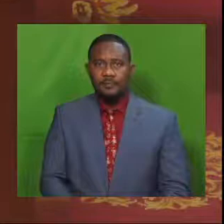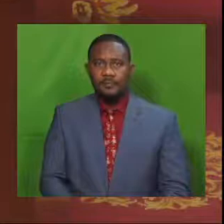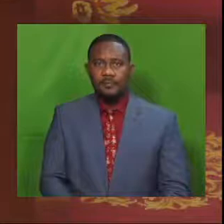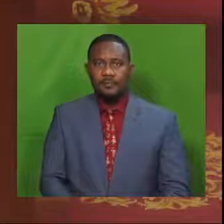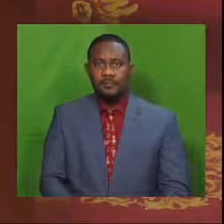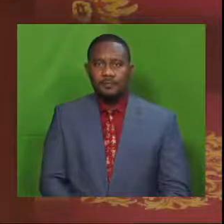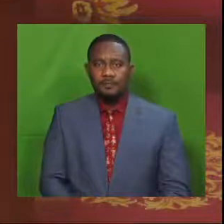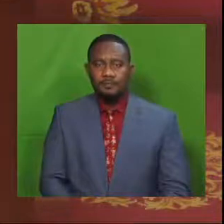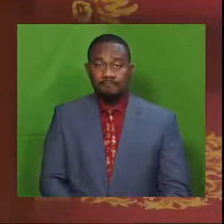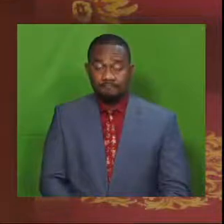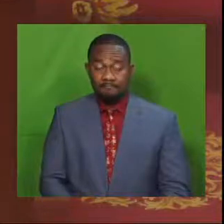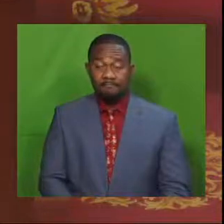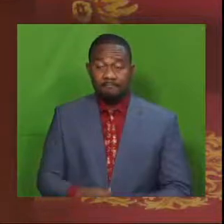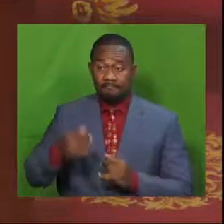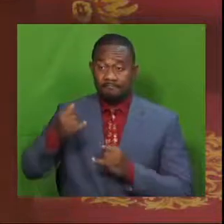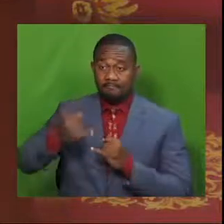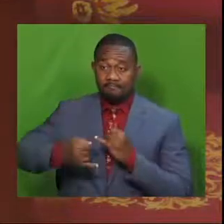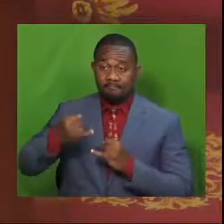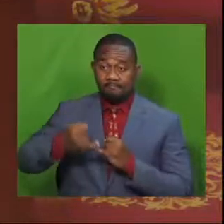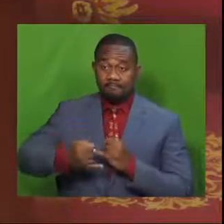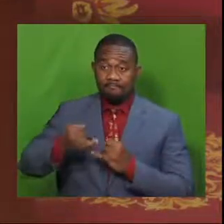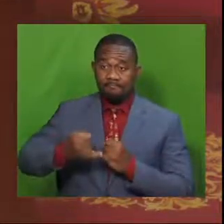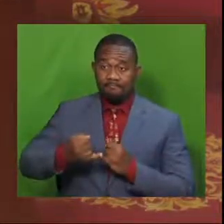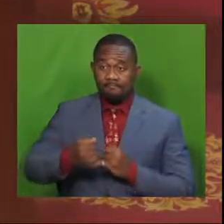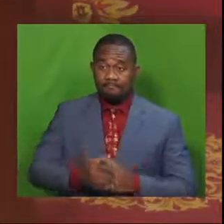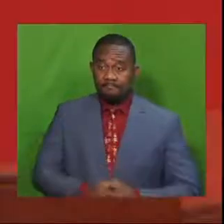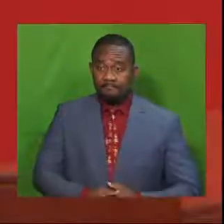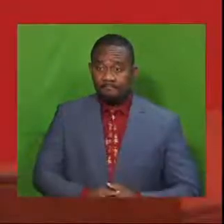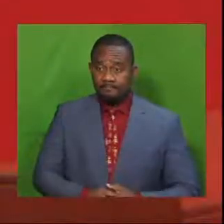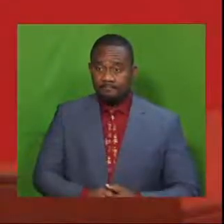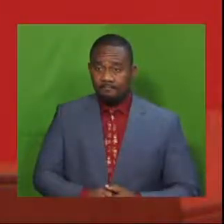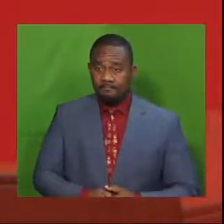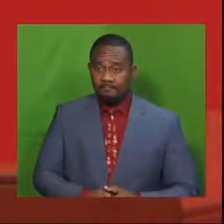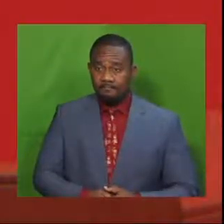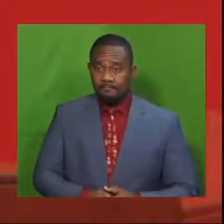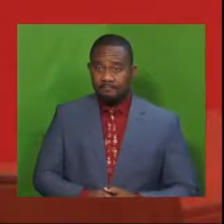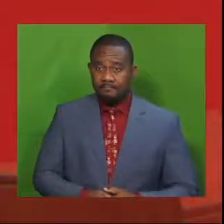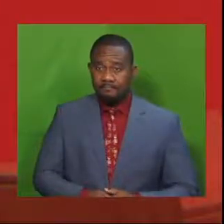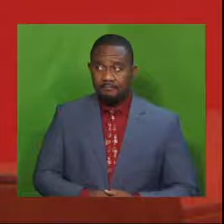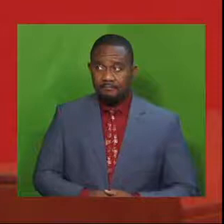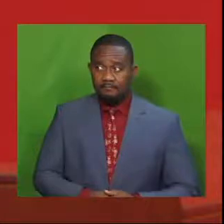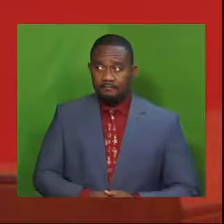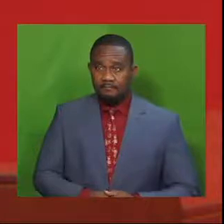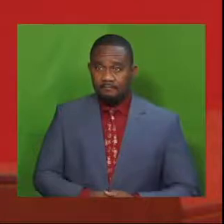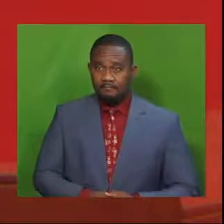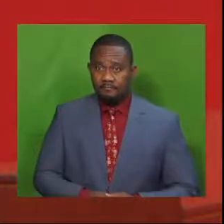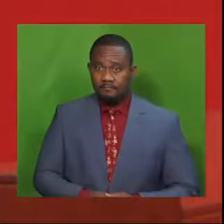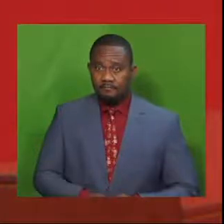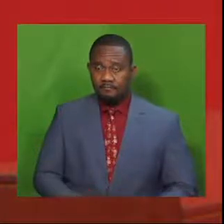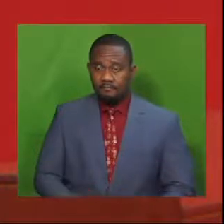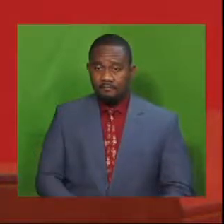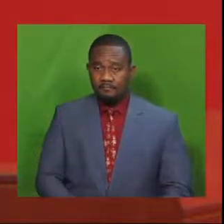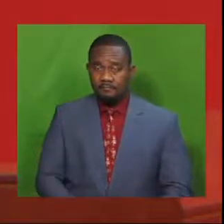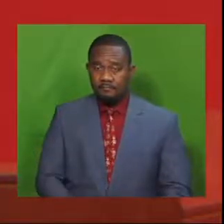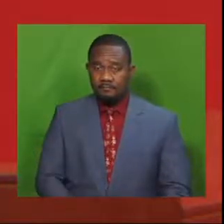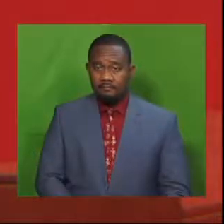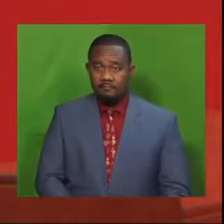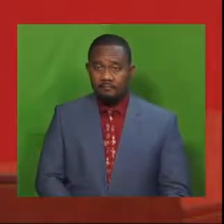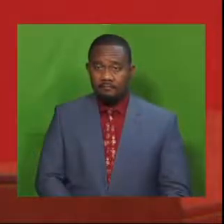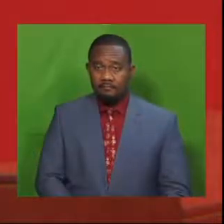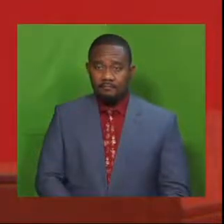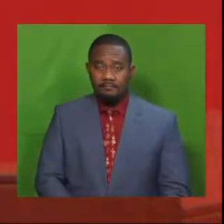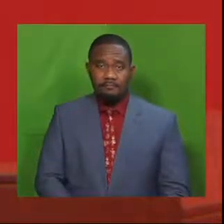Finally, I give the last slot to, are you yielding it to you? Okay, then that's the